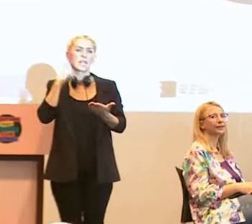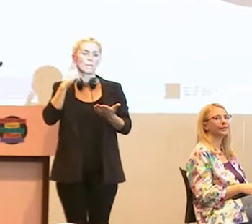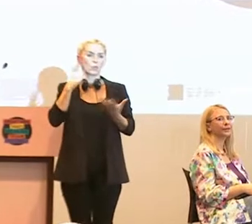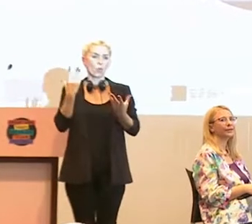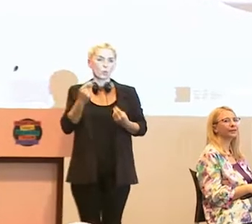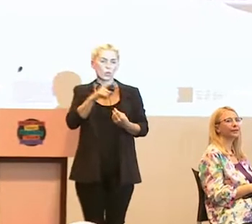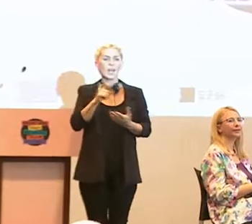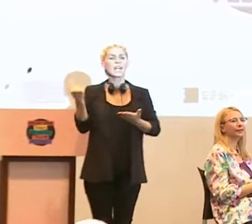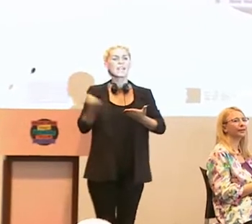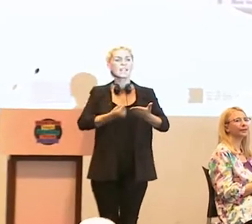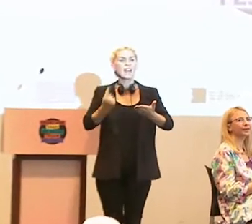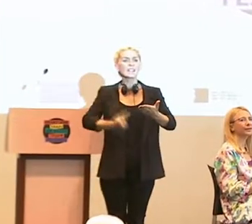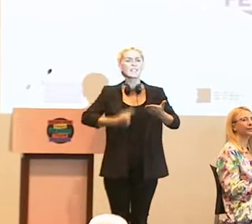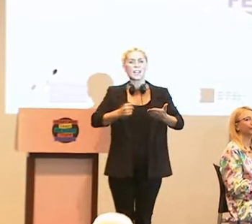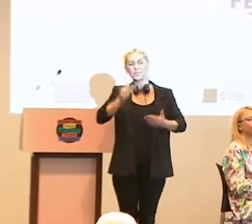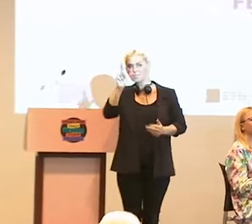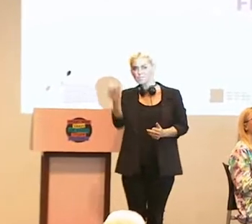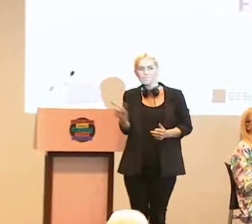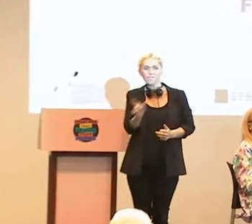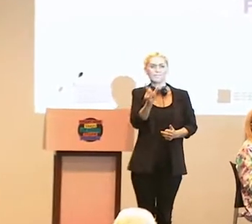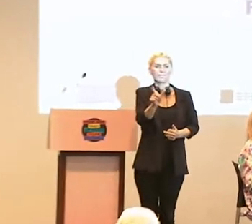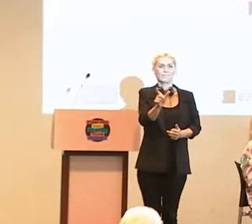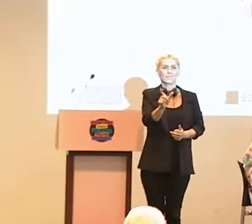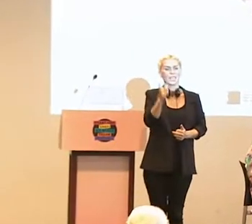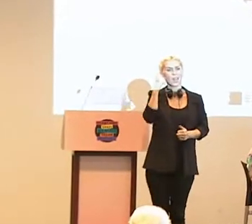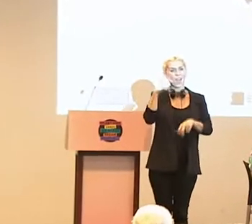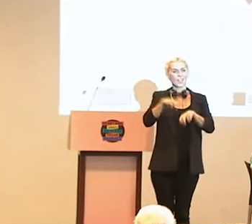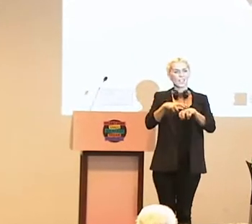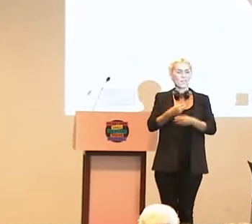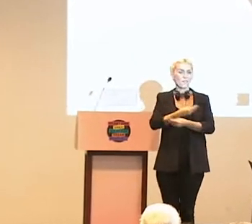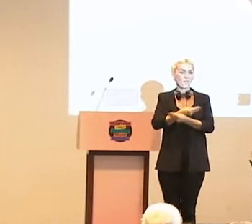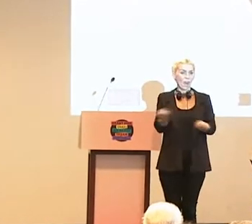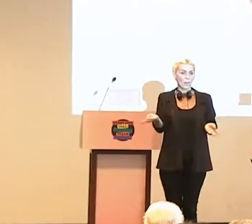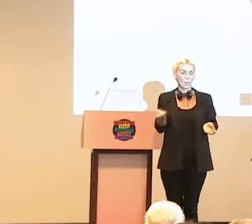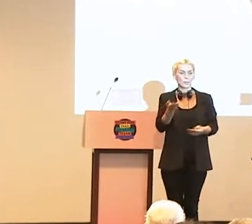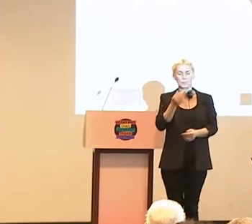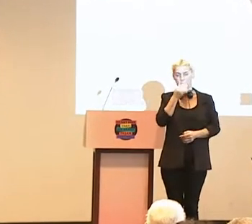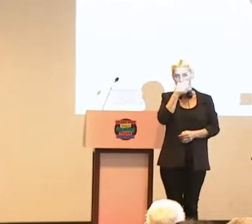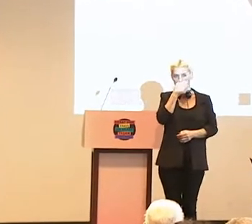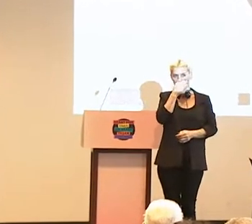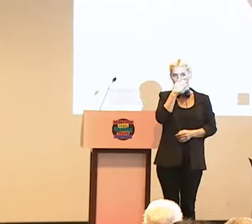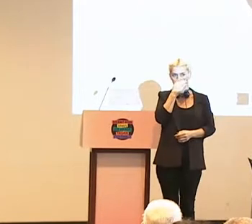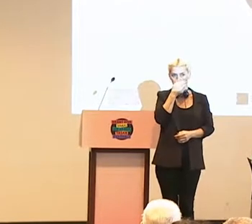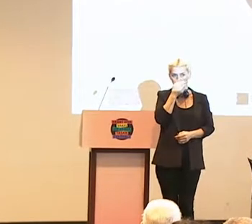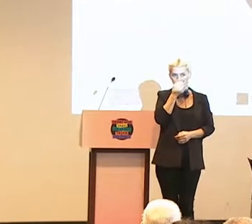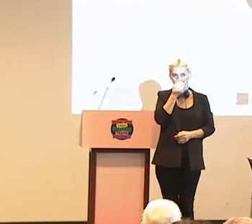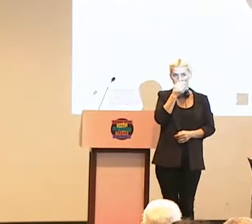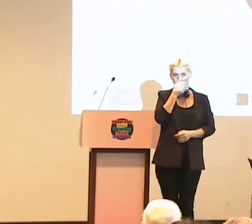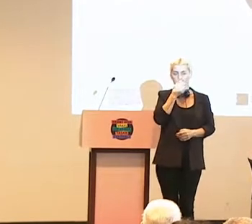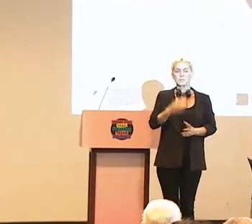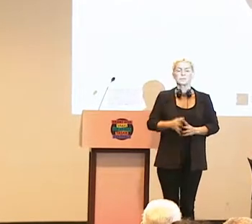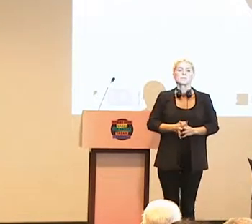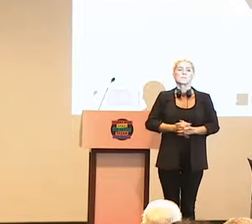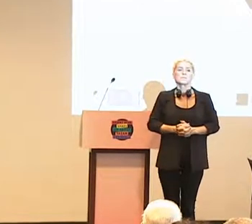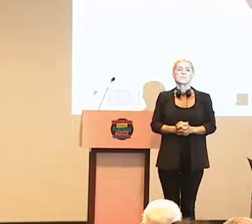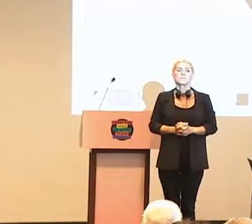however i would like to quote the words of writer zebald